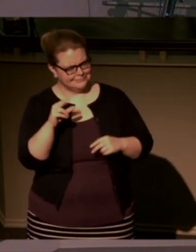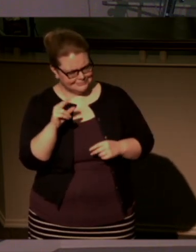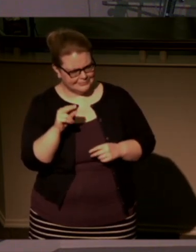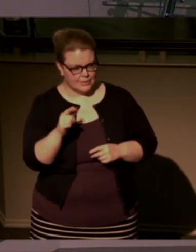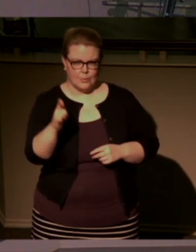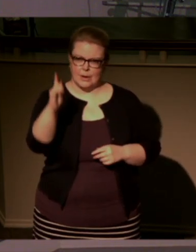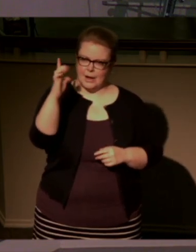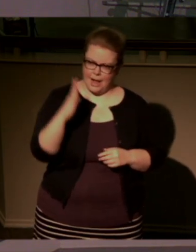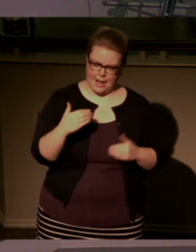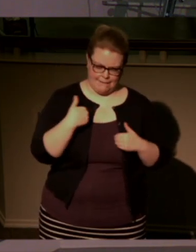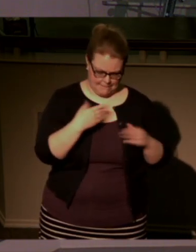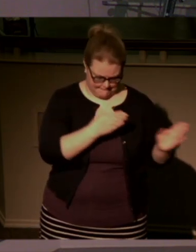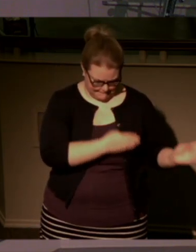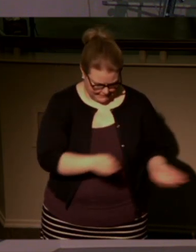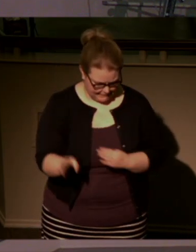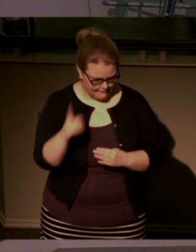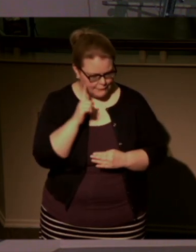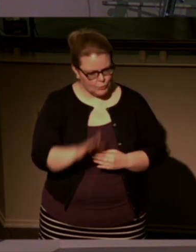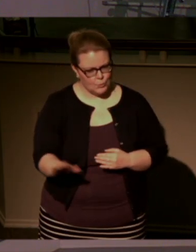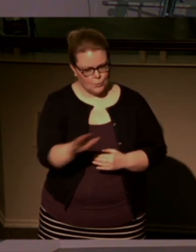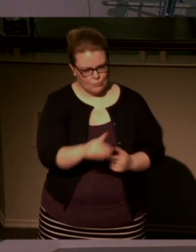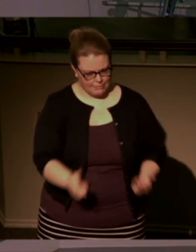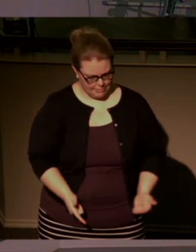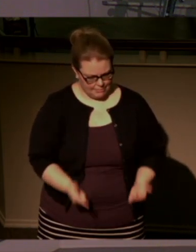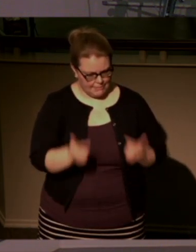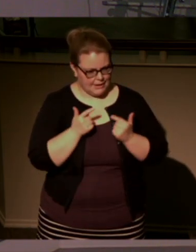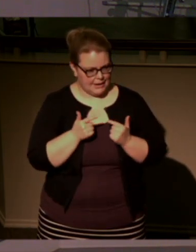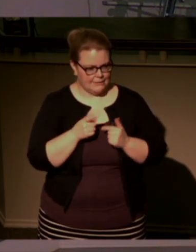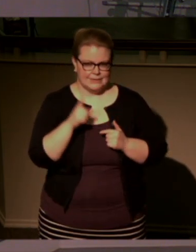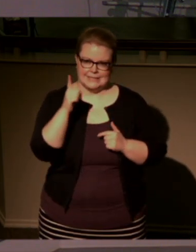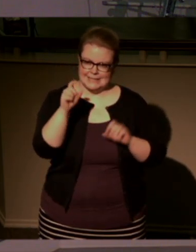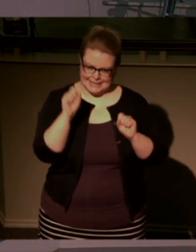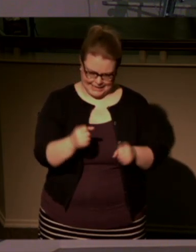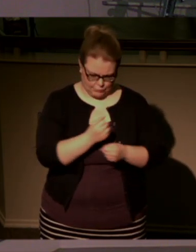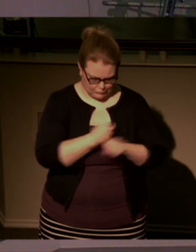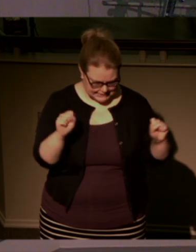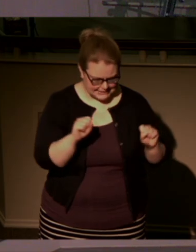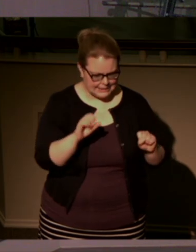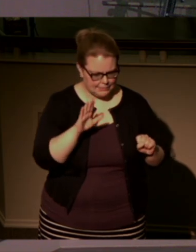for your life. And God can redeem the brokenness. And God